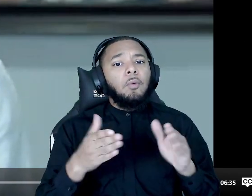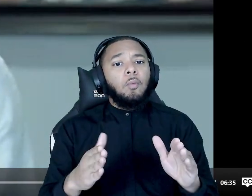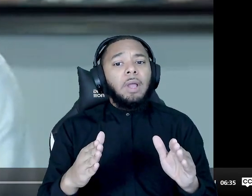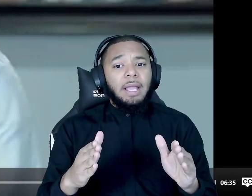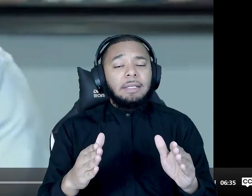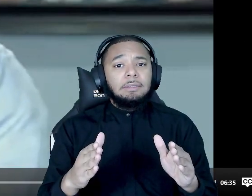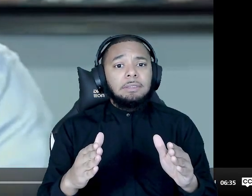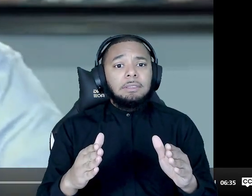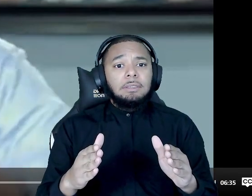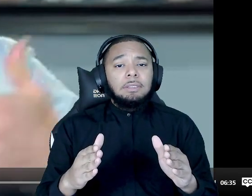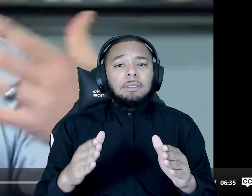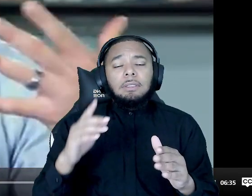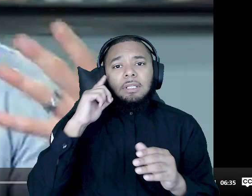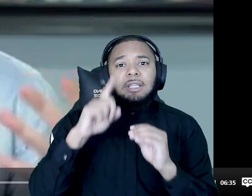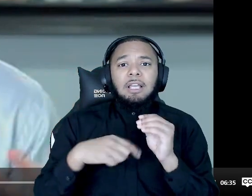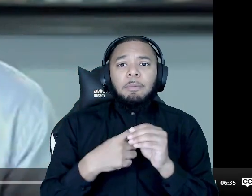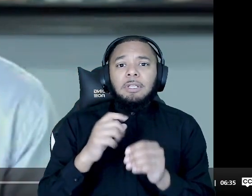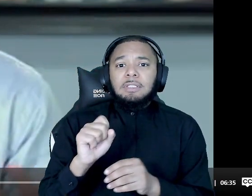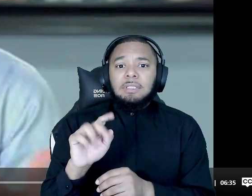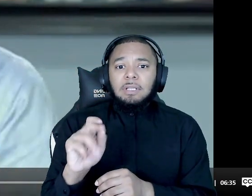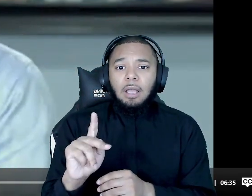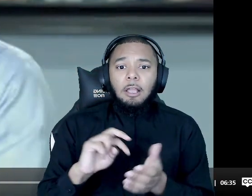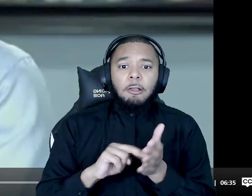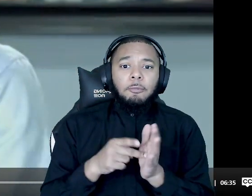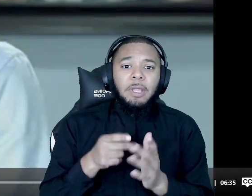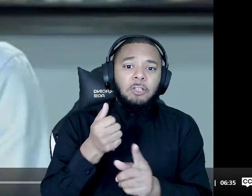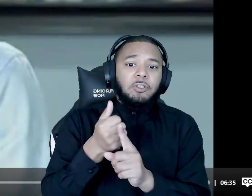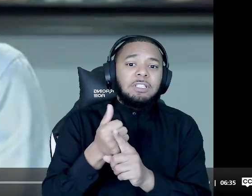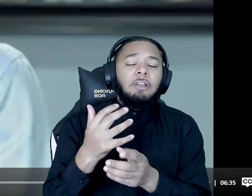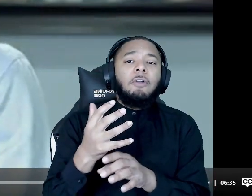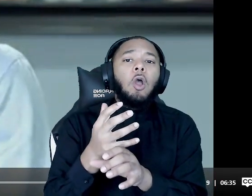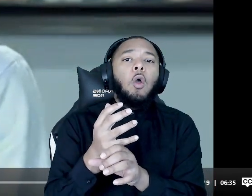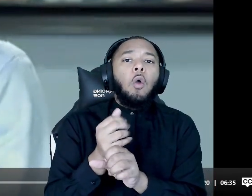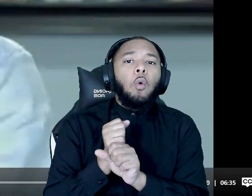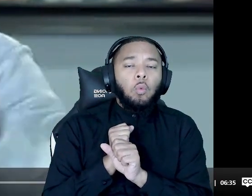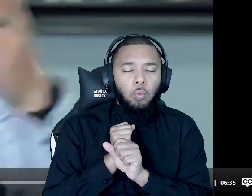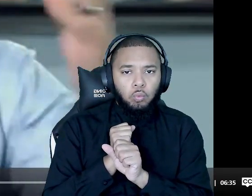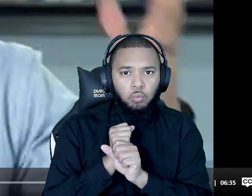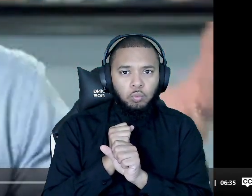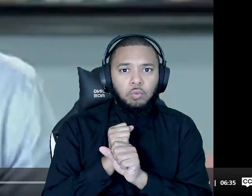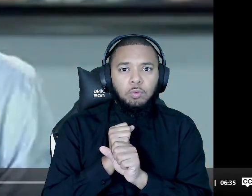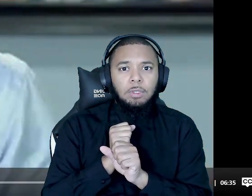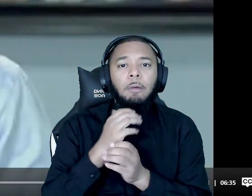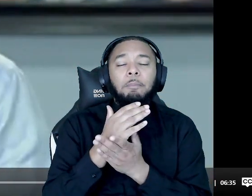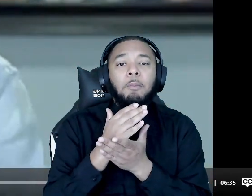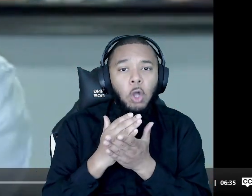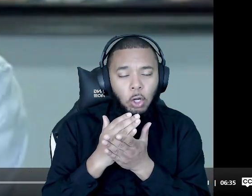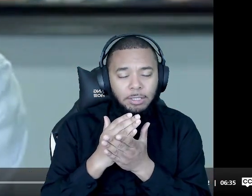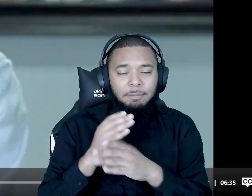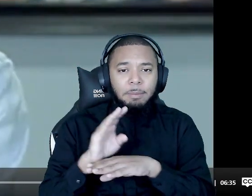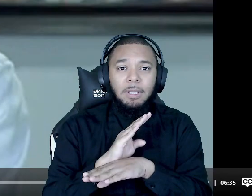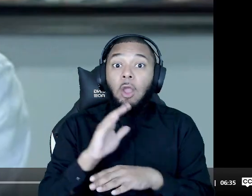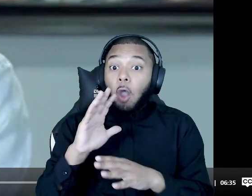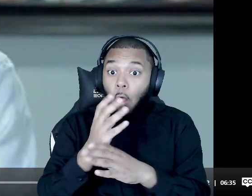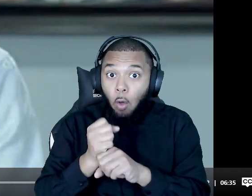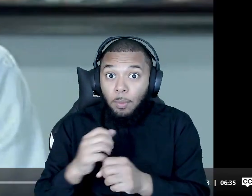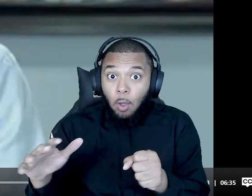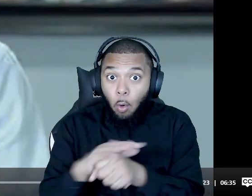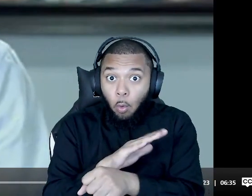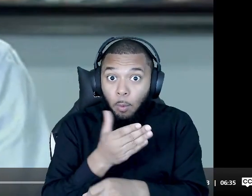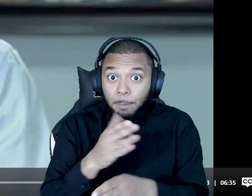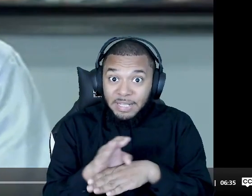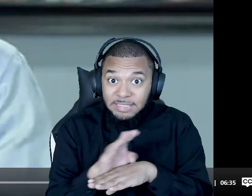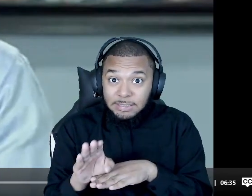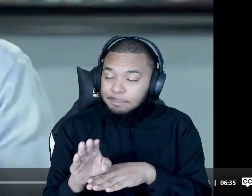you own stock, you're actually an owner of the company. You don't own all of it, but you own a piece of